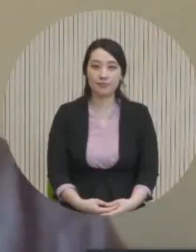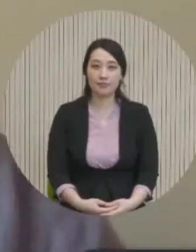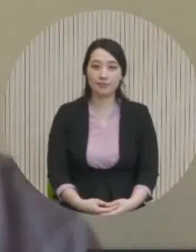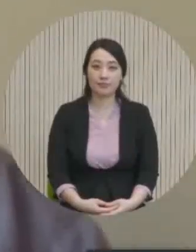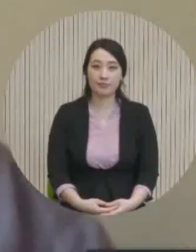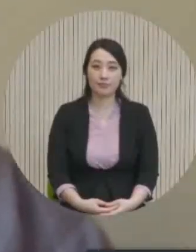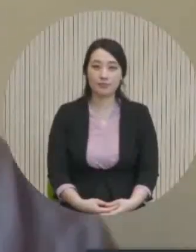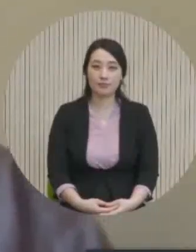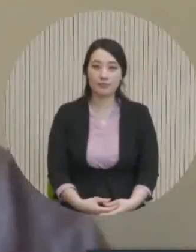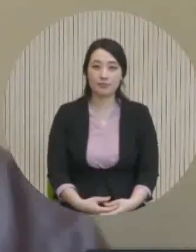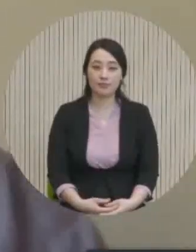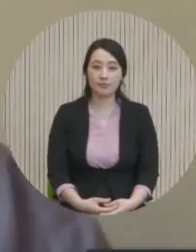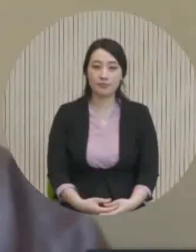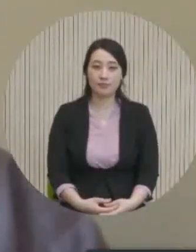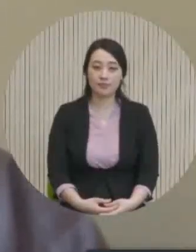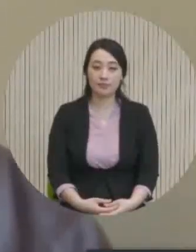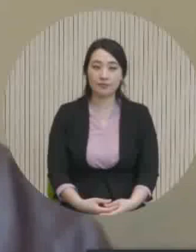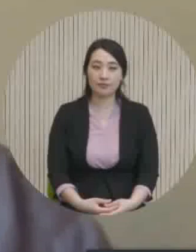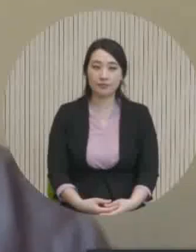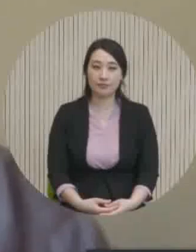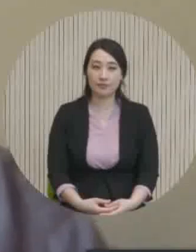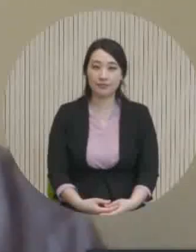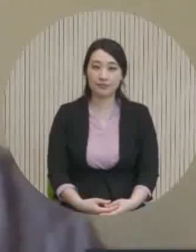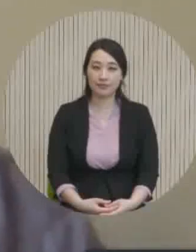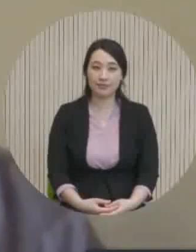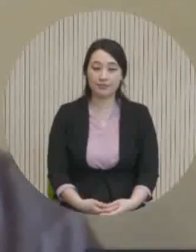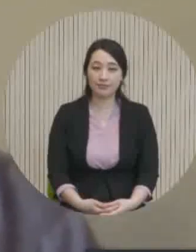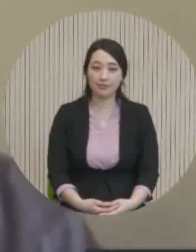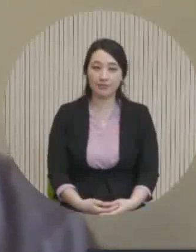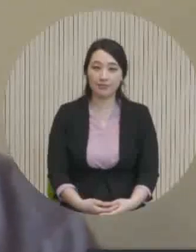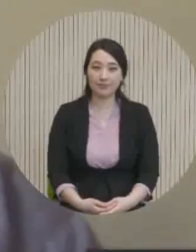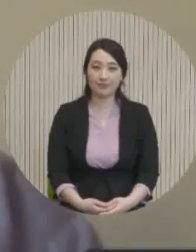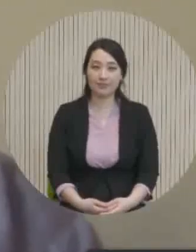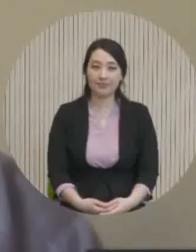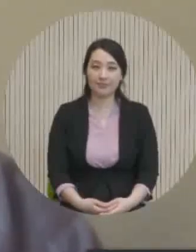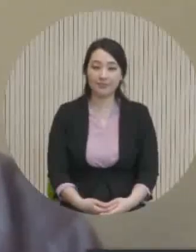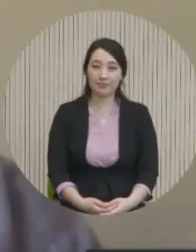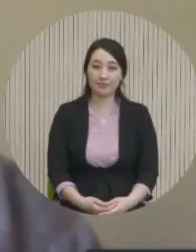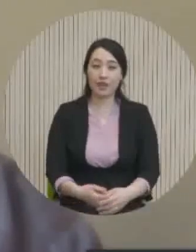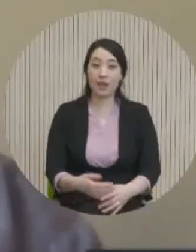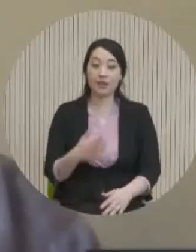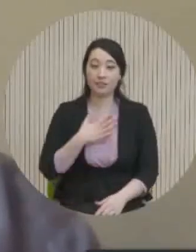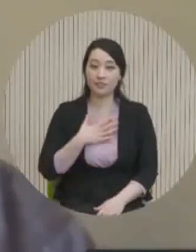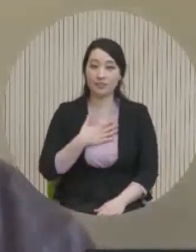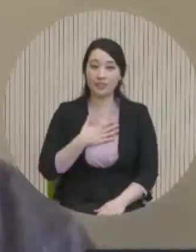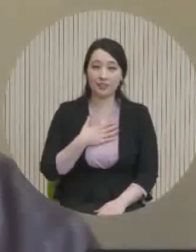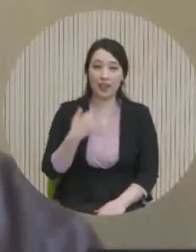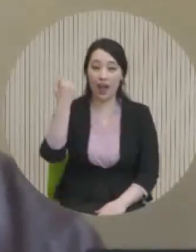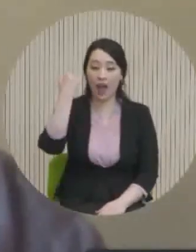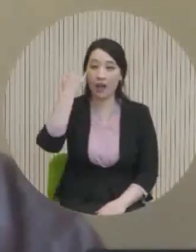Yes, now I heard that question. Thank you. So the source of ideas, it's